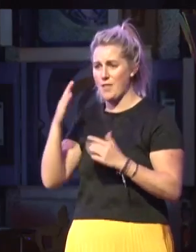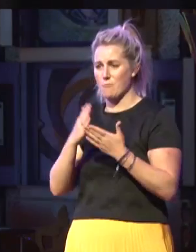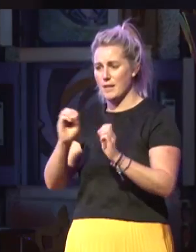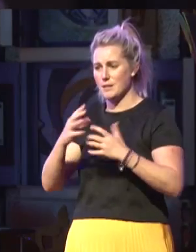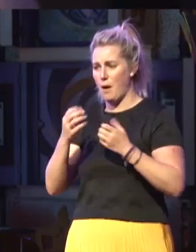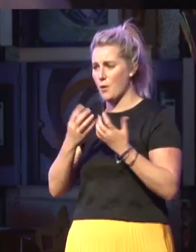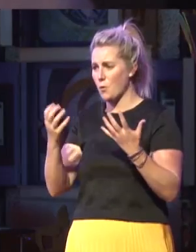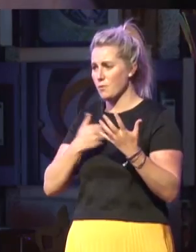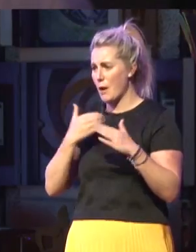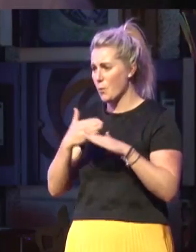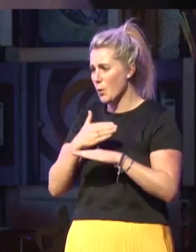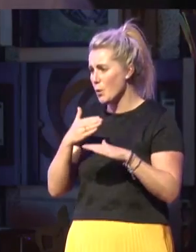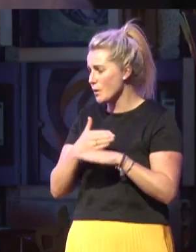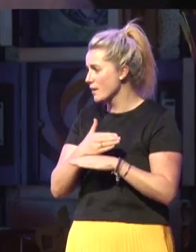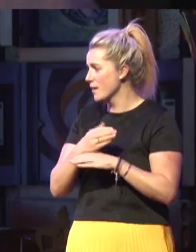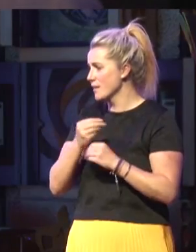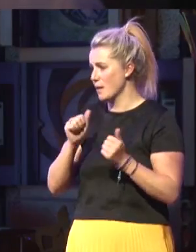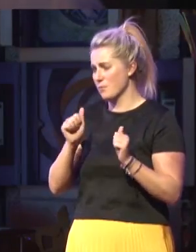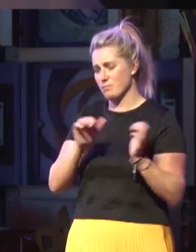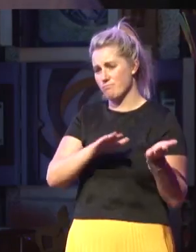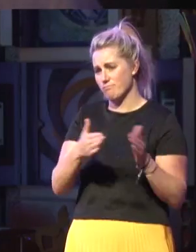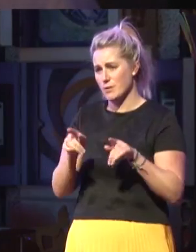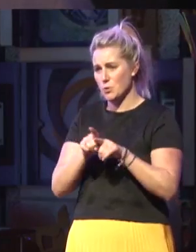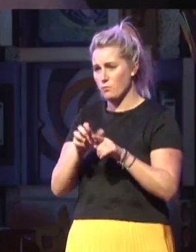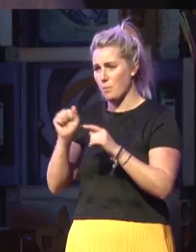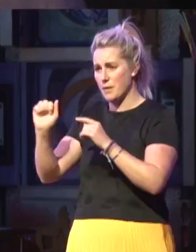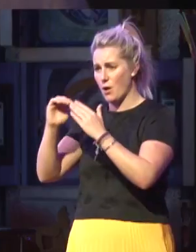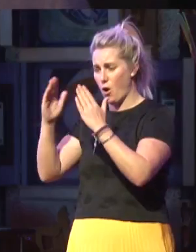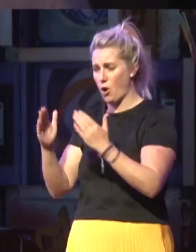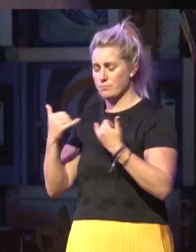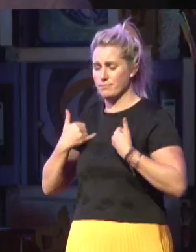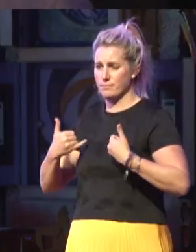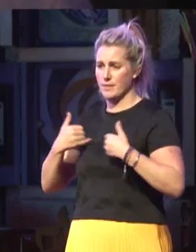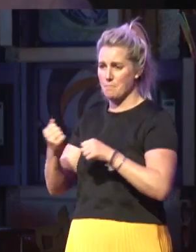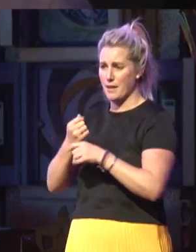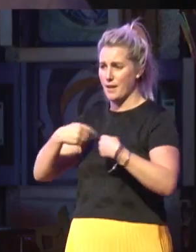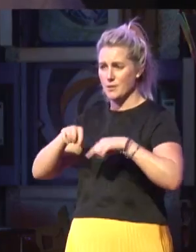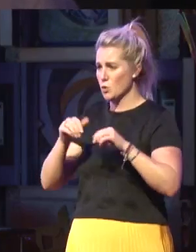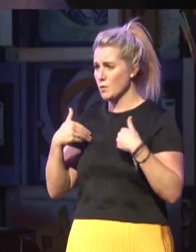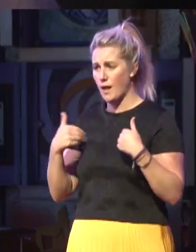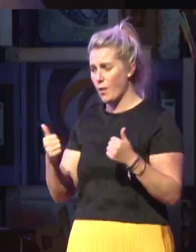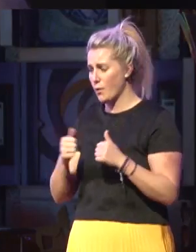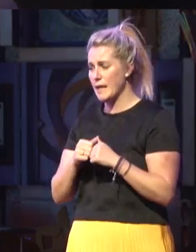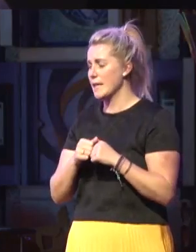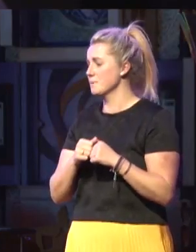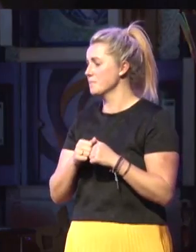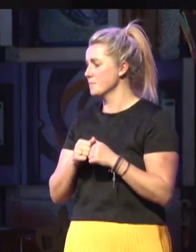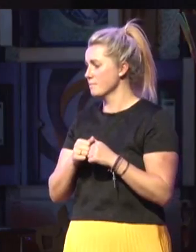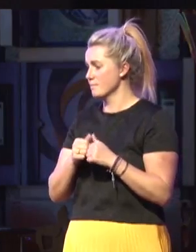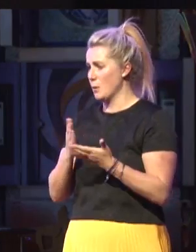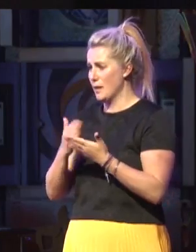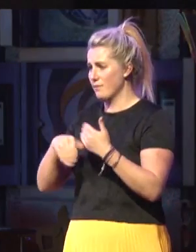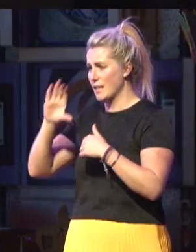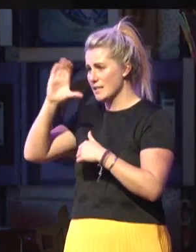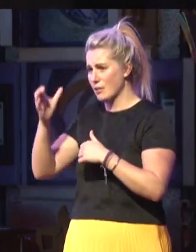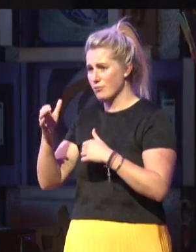a lot of this, and some who have passed from their homes that are making us unhealthy, that we live in a